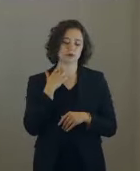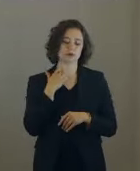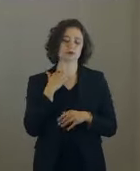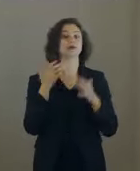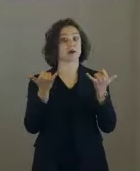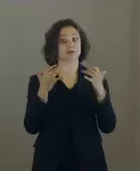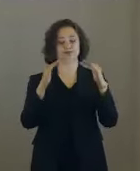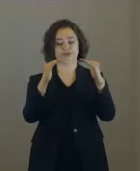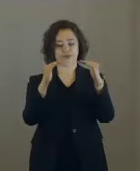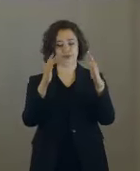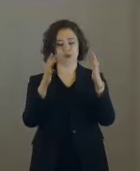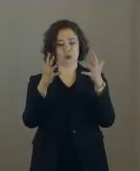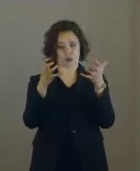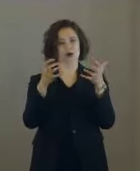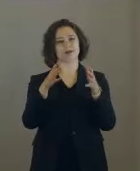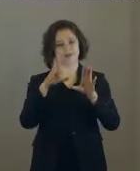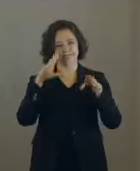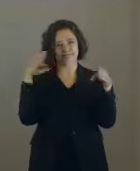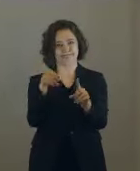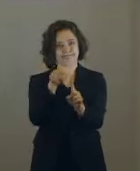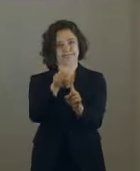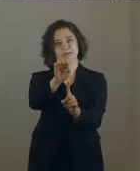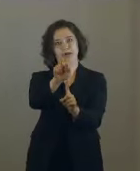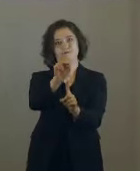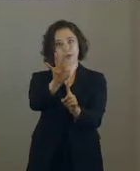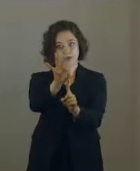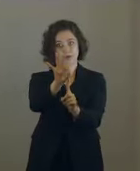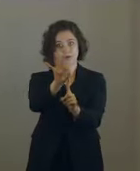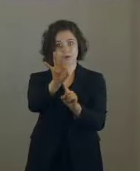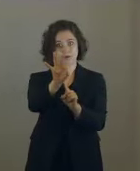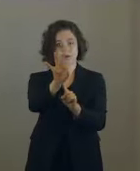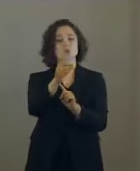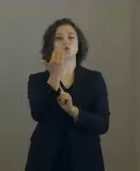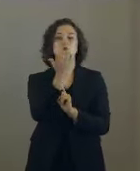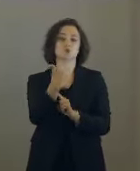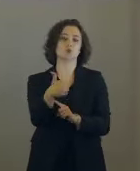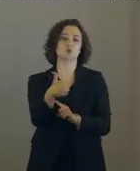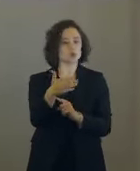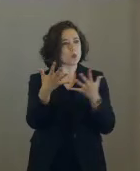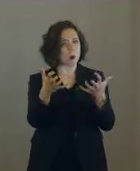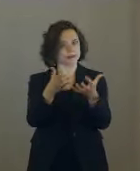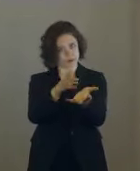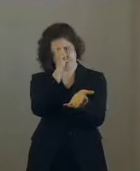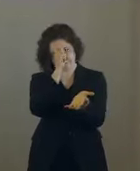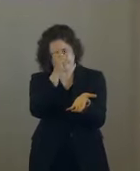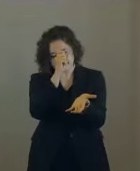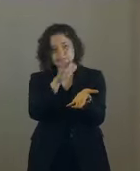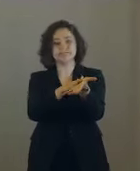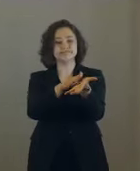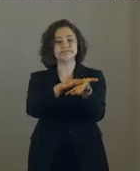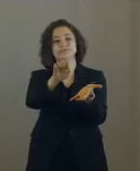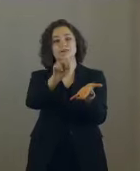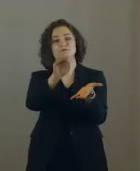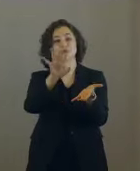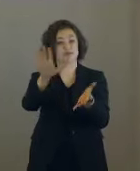guts of this, which is our enforcement division. Want to applaud the enforcement division for the work they've been